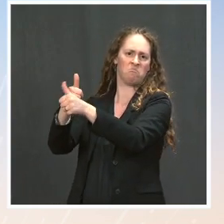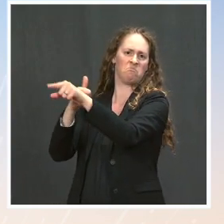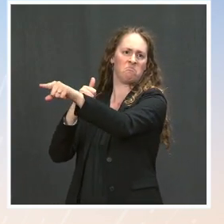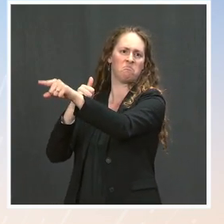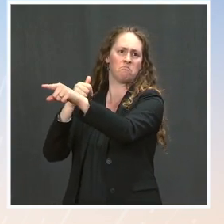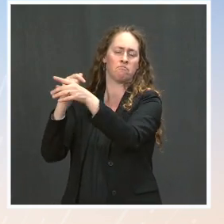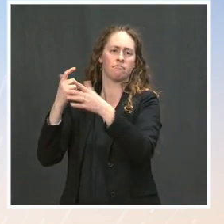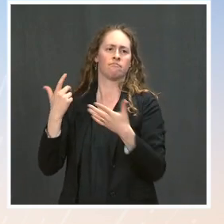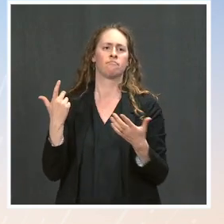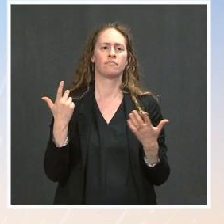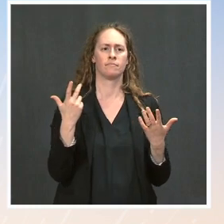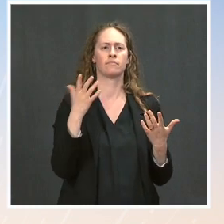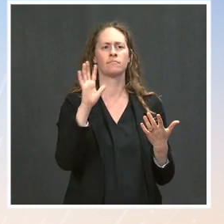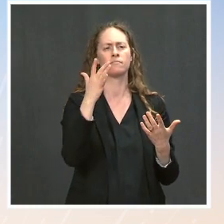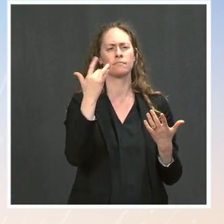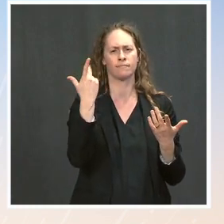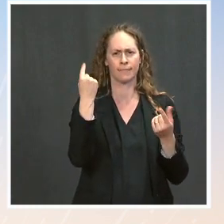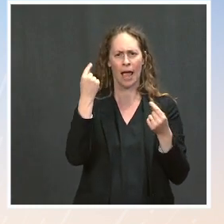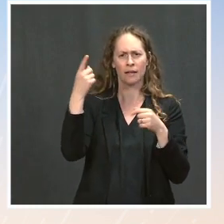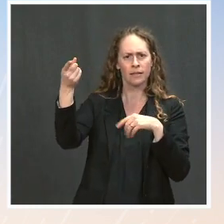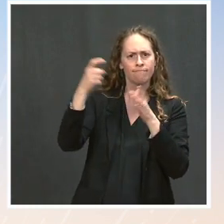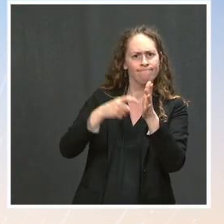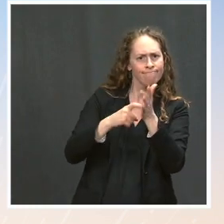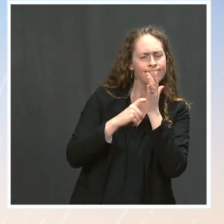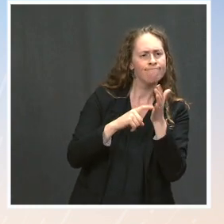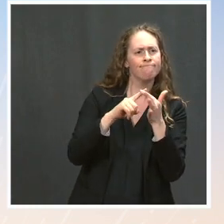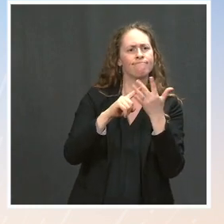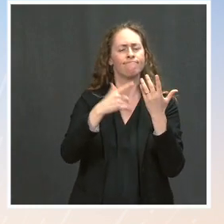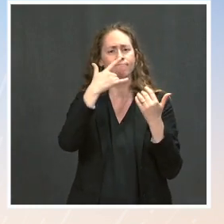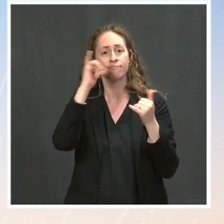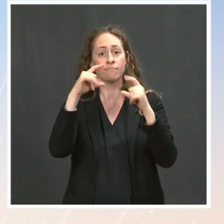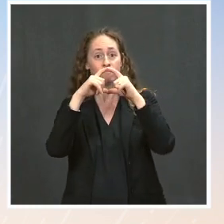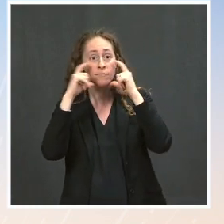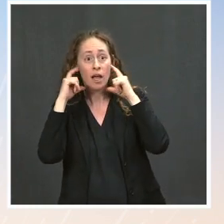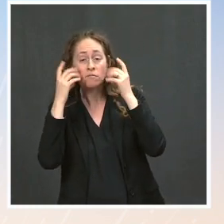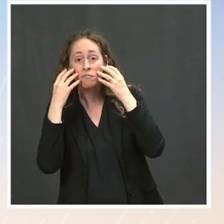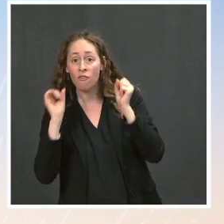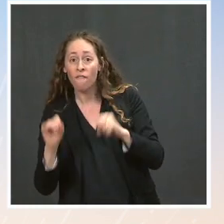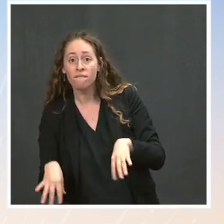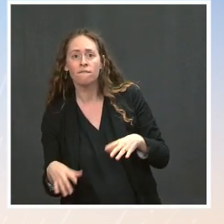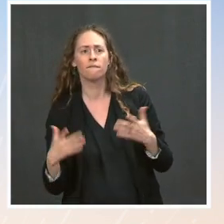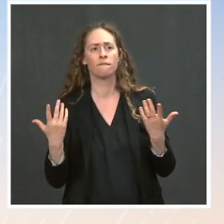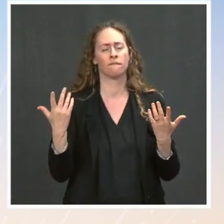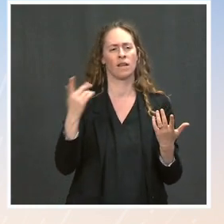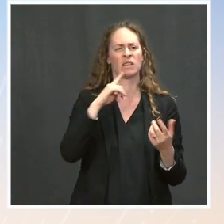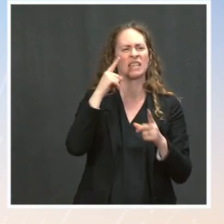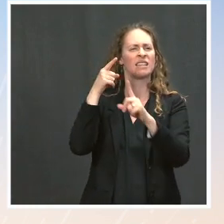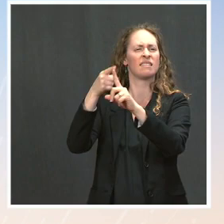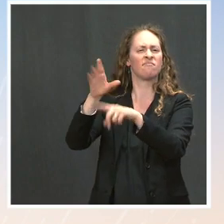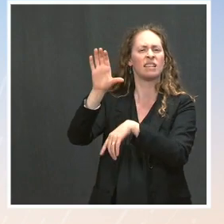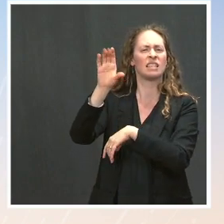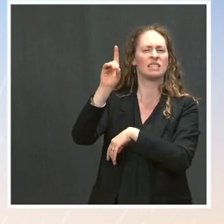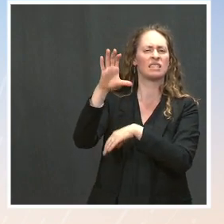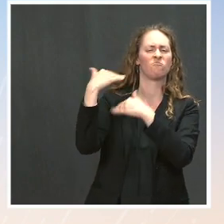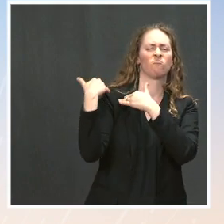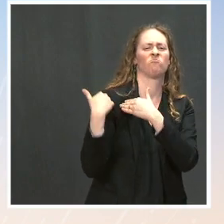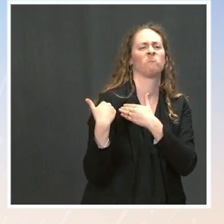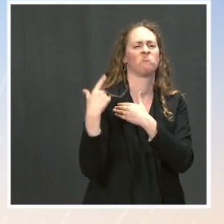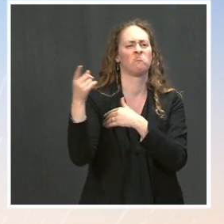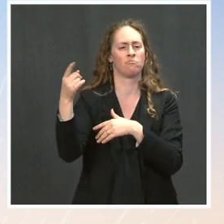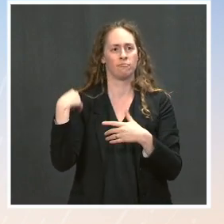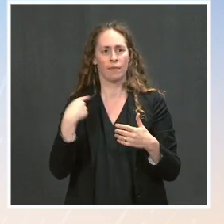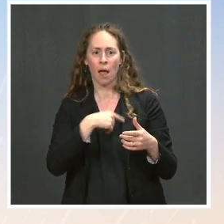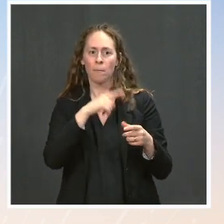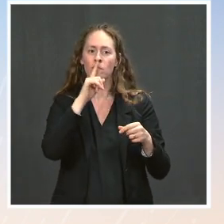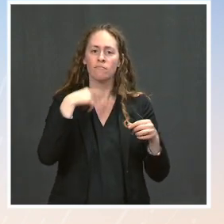what will be required outside and when masks will be required for individuals who have been vaccinated. So we won't get ahead of any